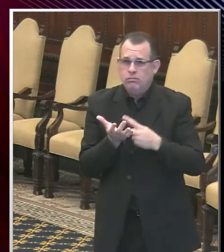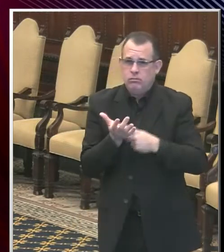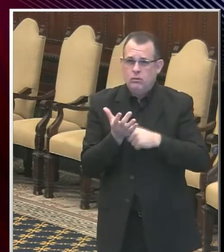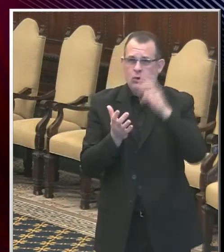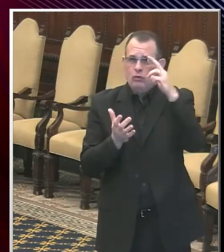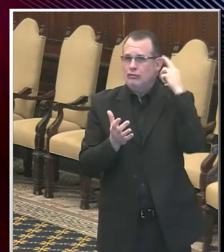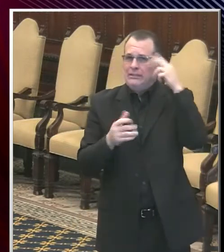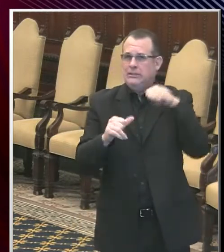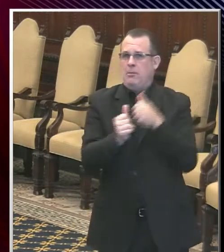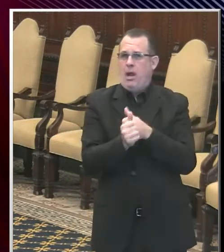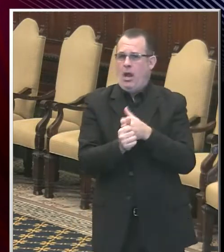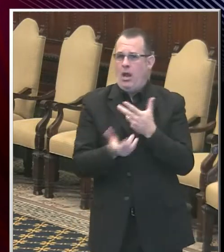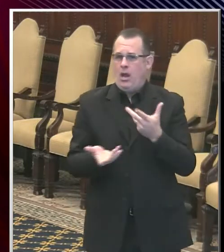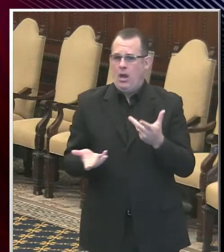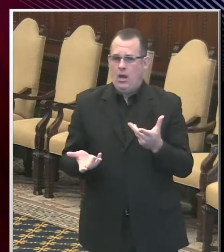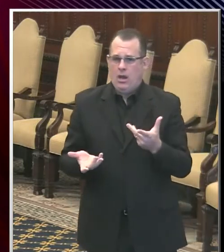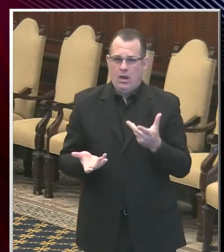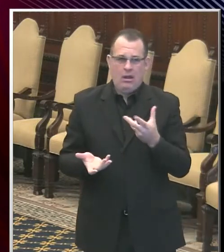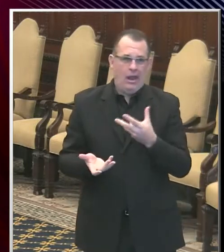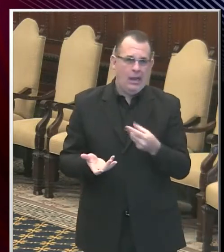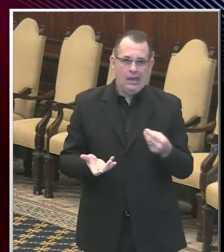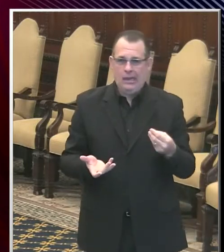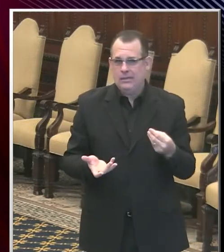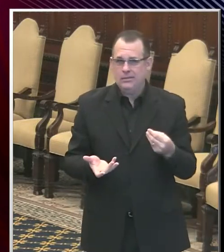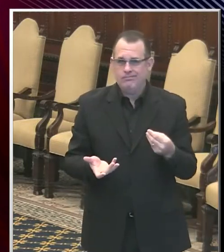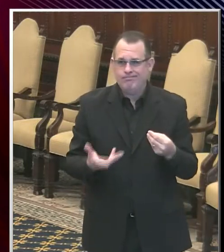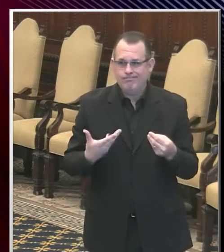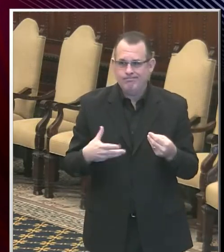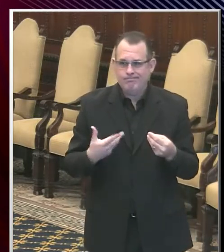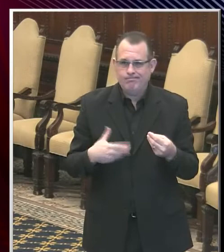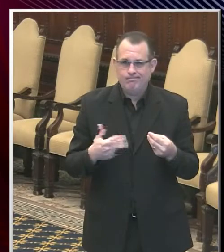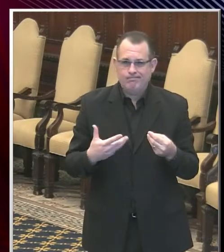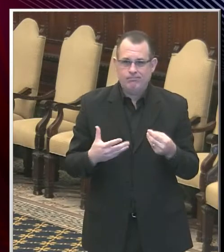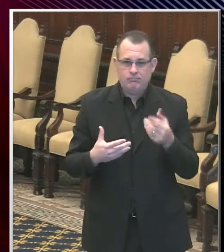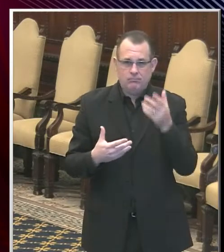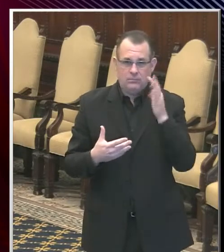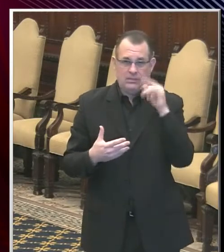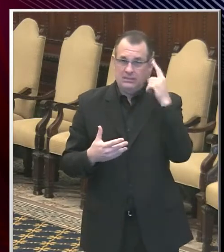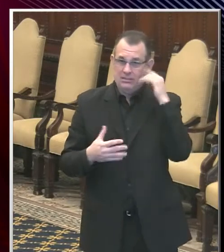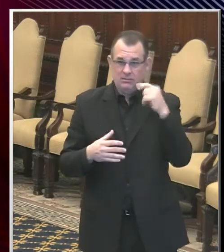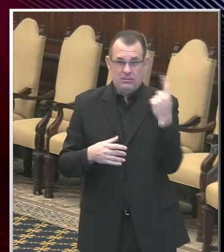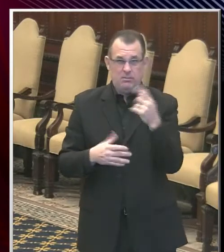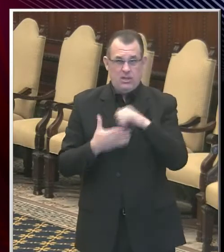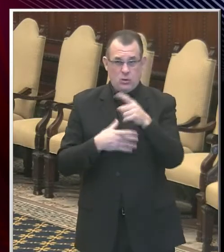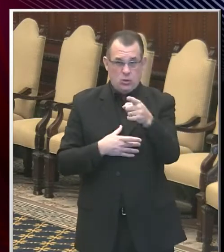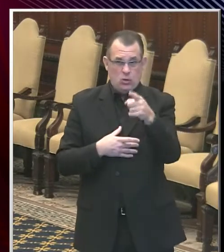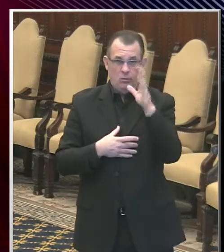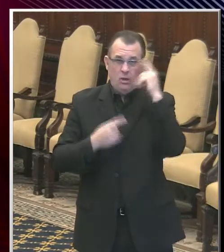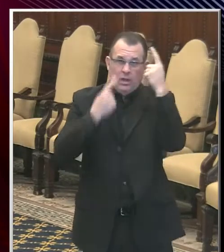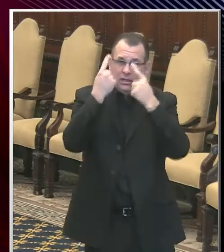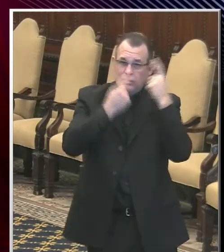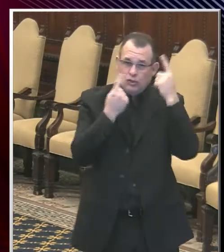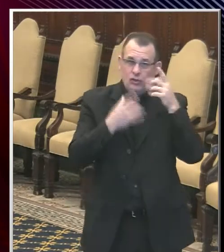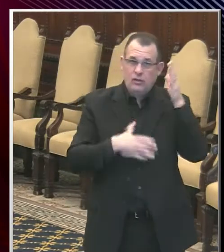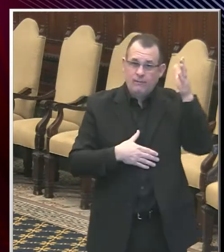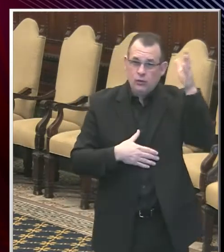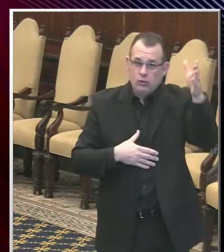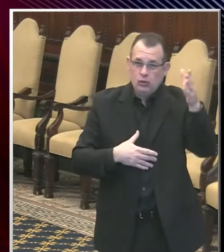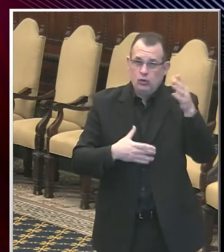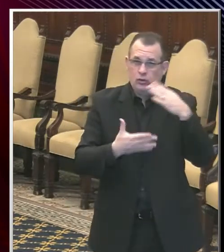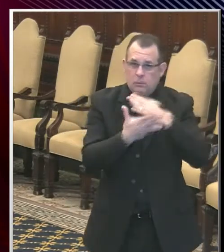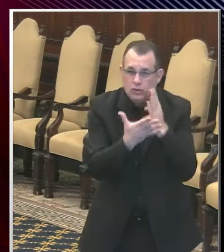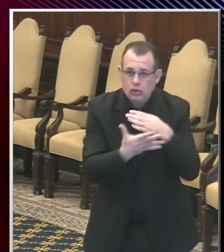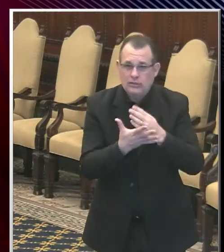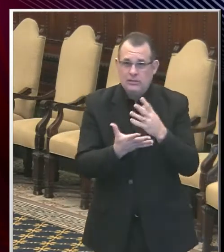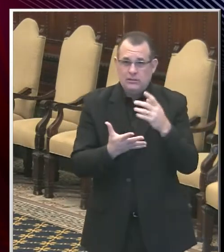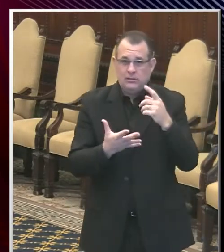that, and what, I guess, and is that going to be something you take into consideration as you do future budgets once the